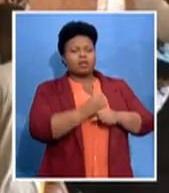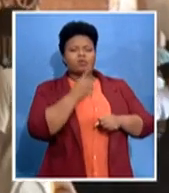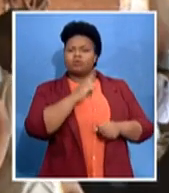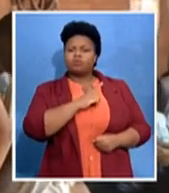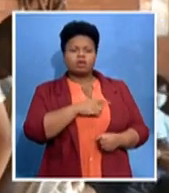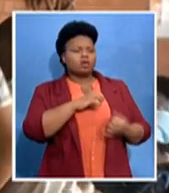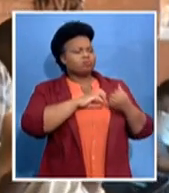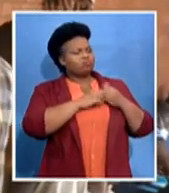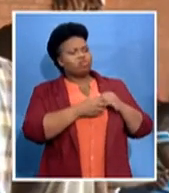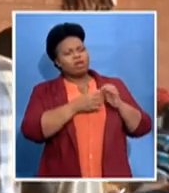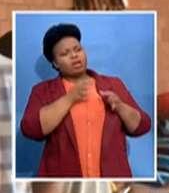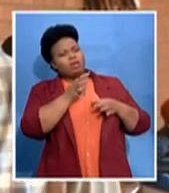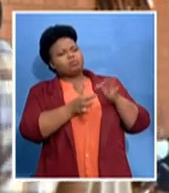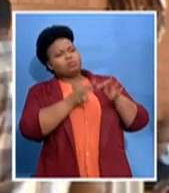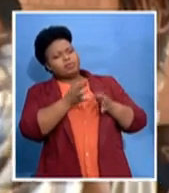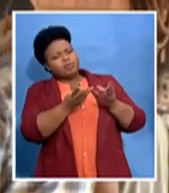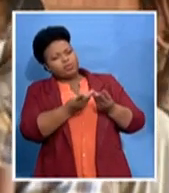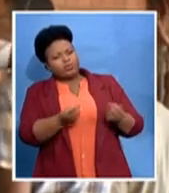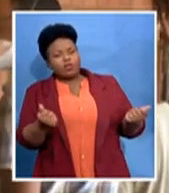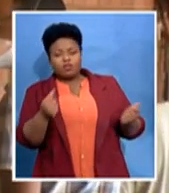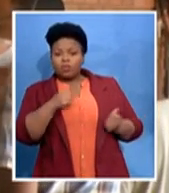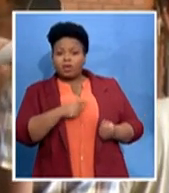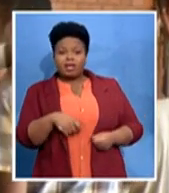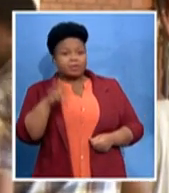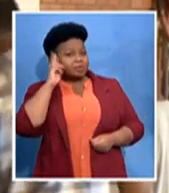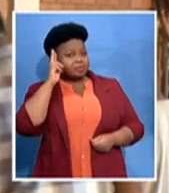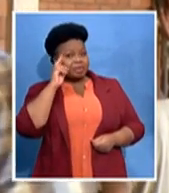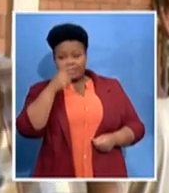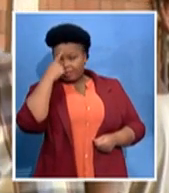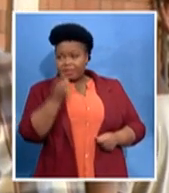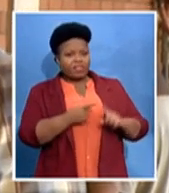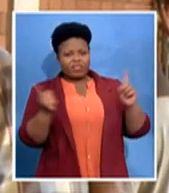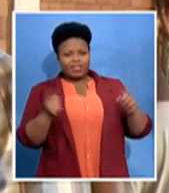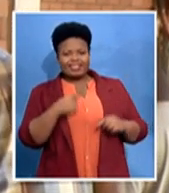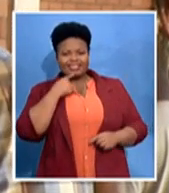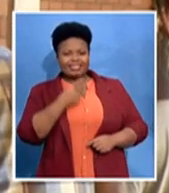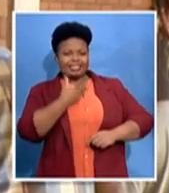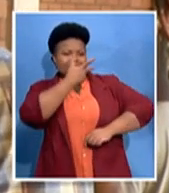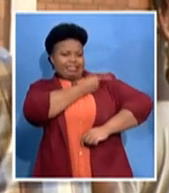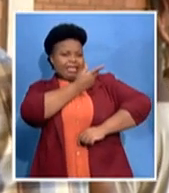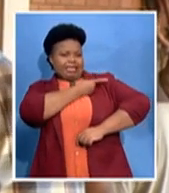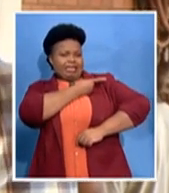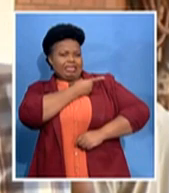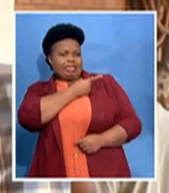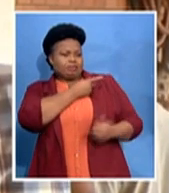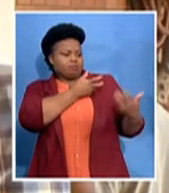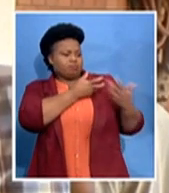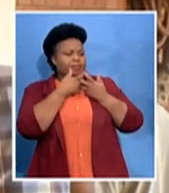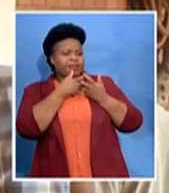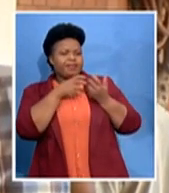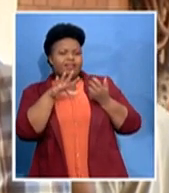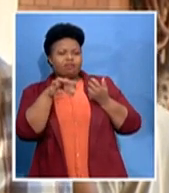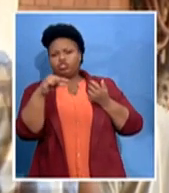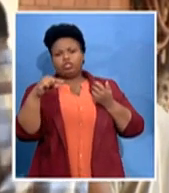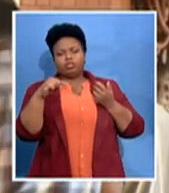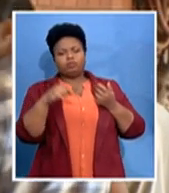was a myth about the vaccine being associated with 5G, and they have spoken about that. We have